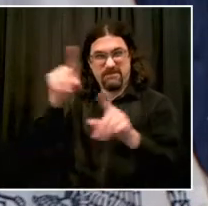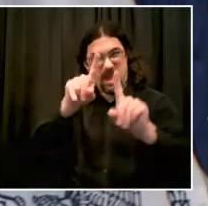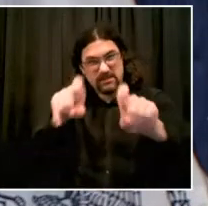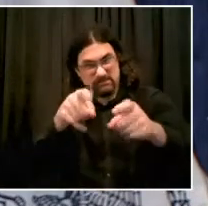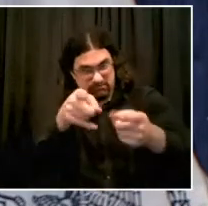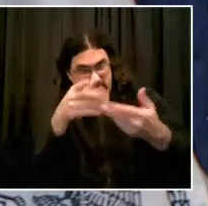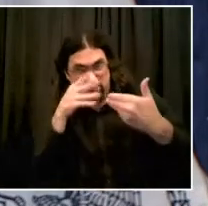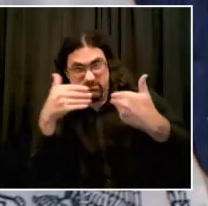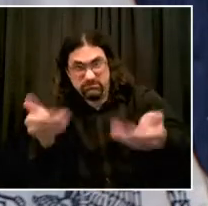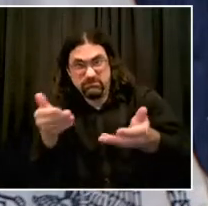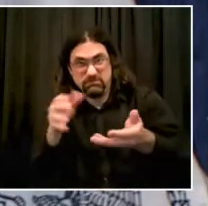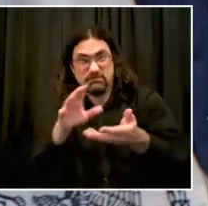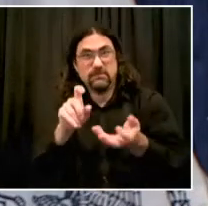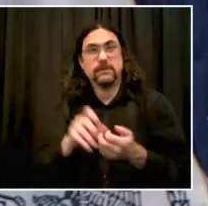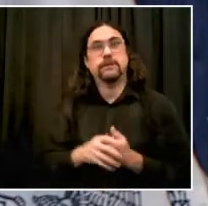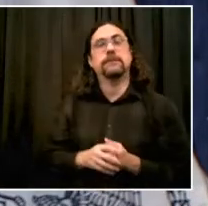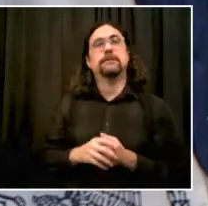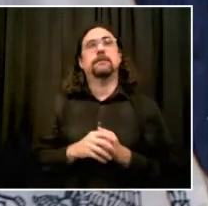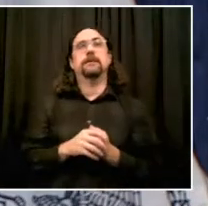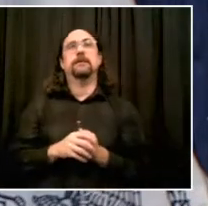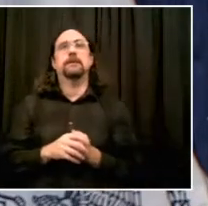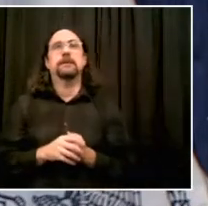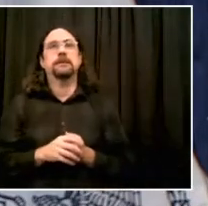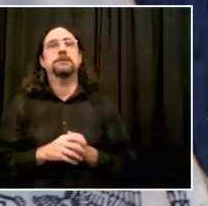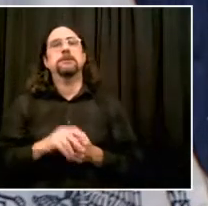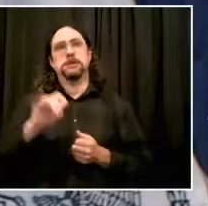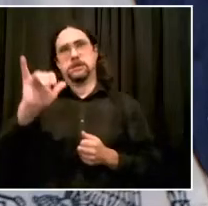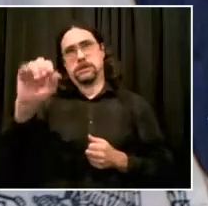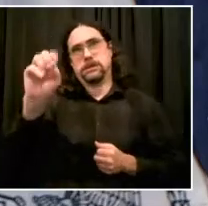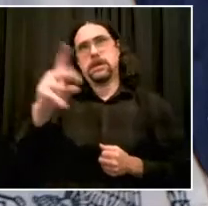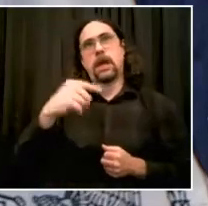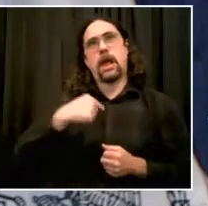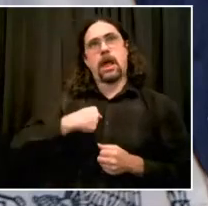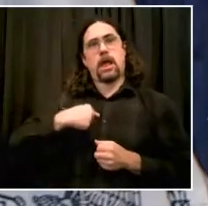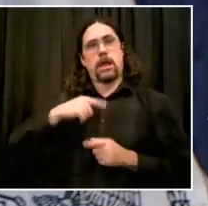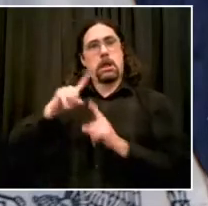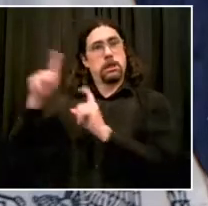good series of things we look at to keep ourselves current. But Dr. Varma, you want to speak to that?